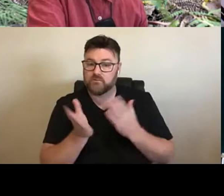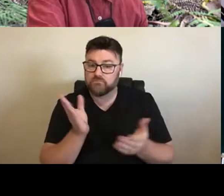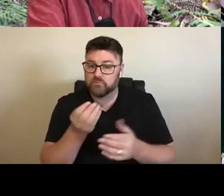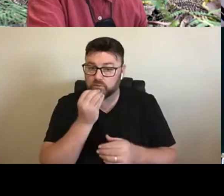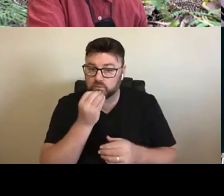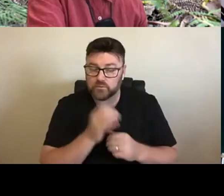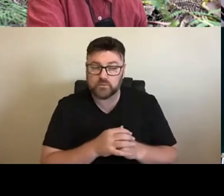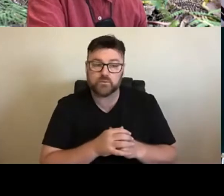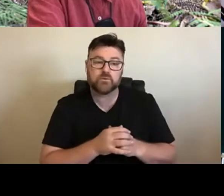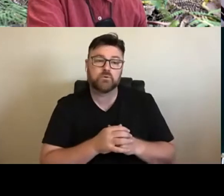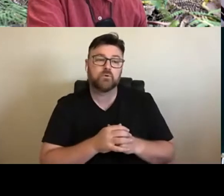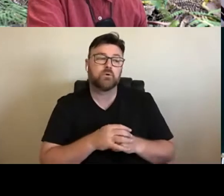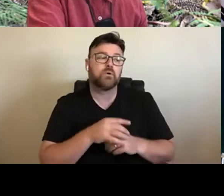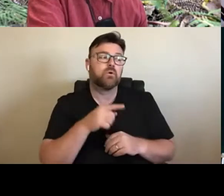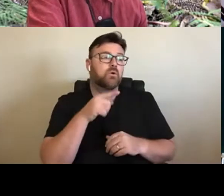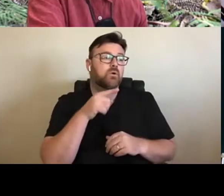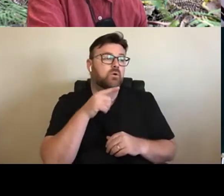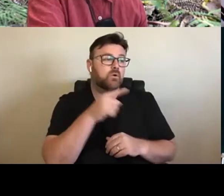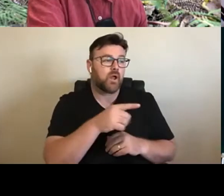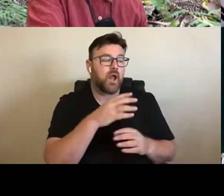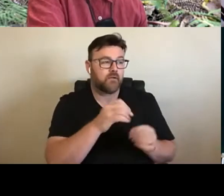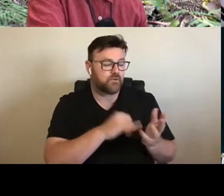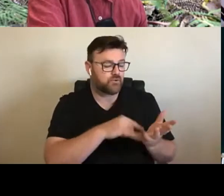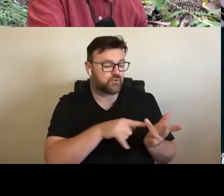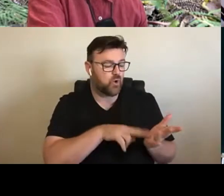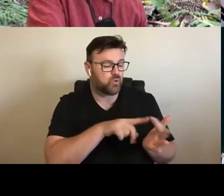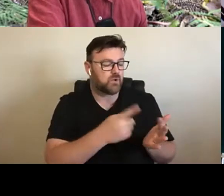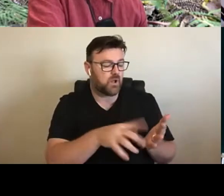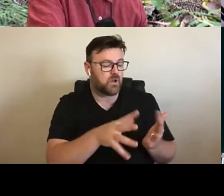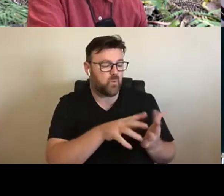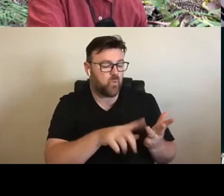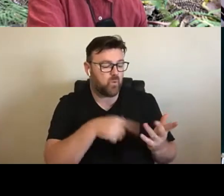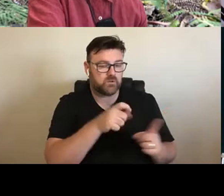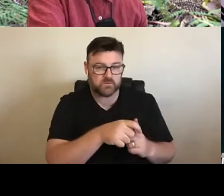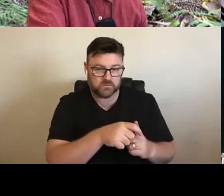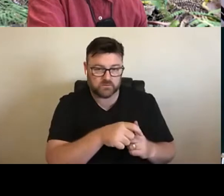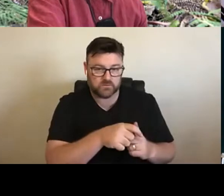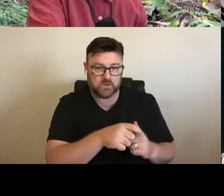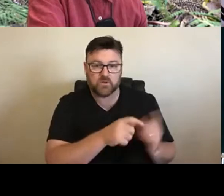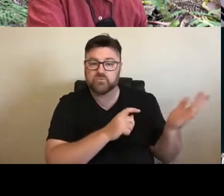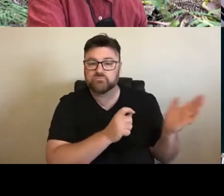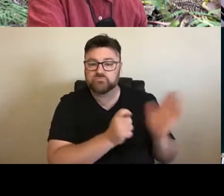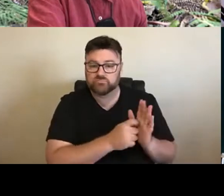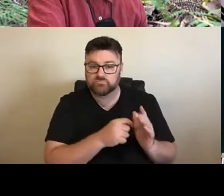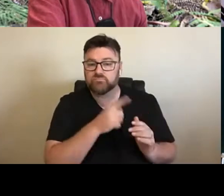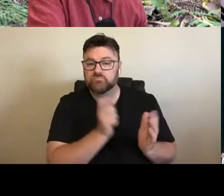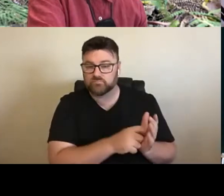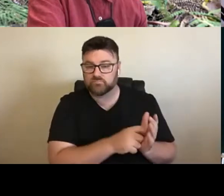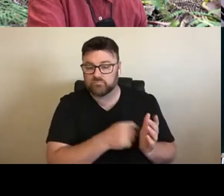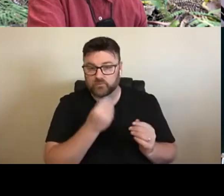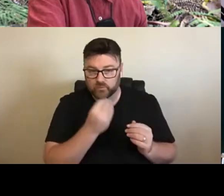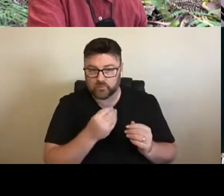from Stone and Wood. Donation and drinks, and then I did that because that was the first time